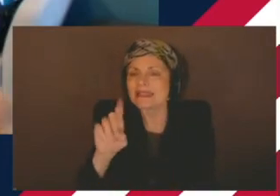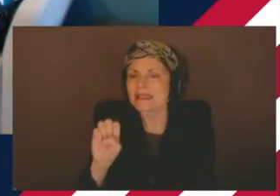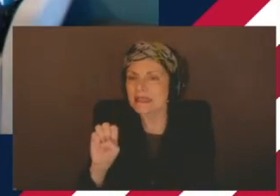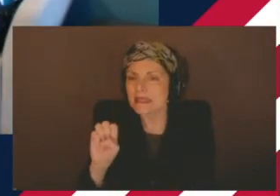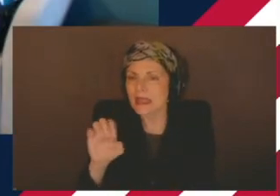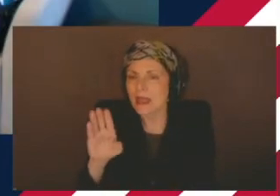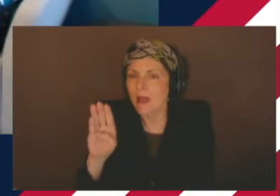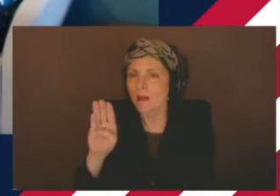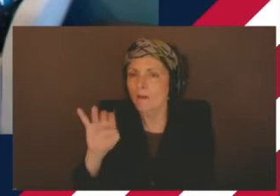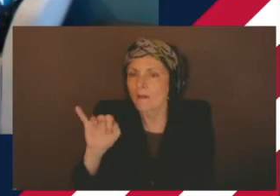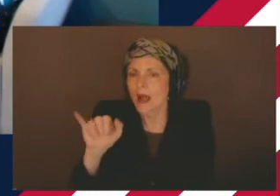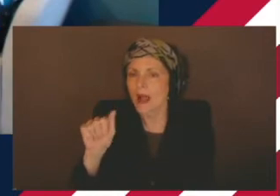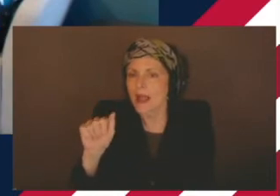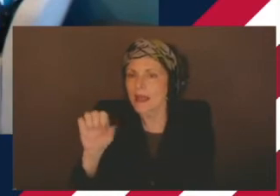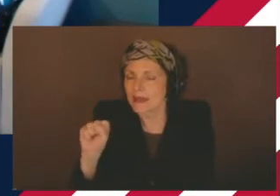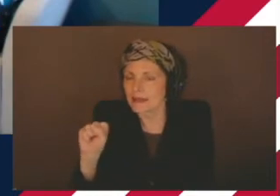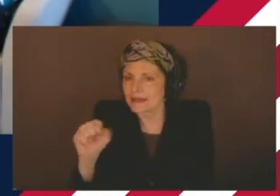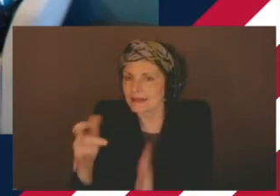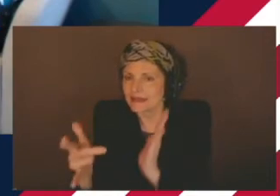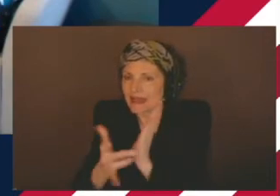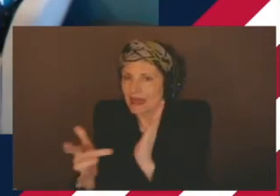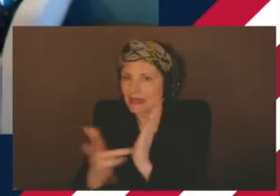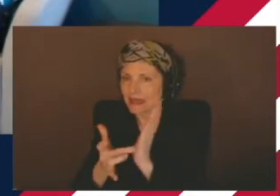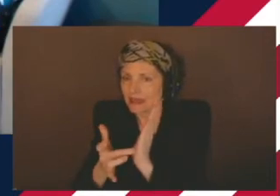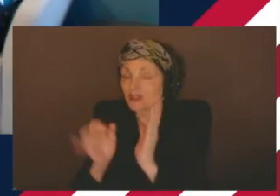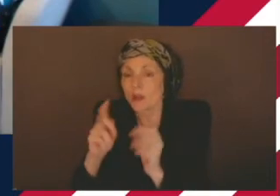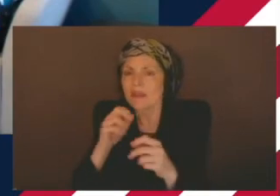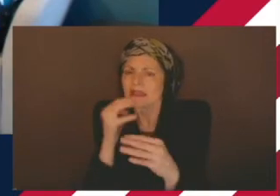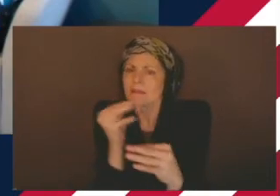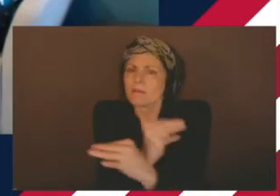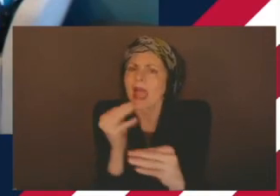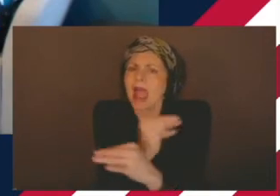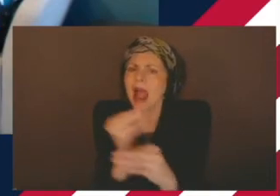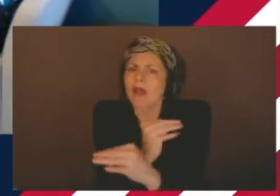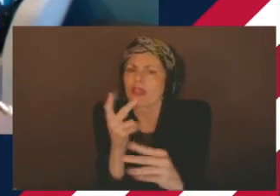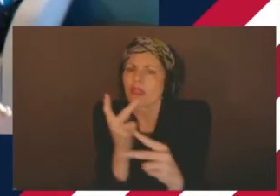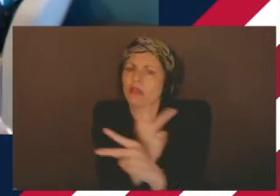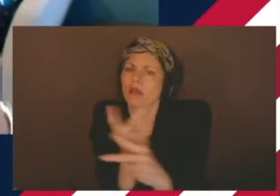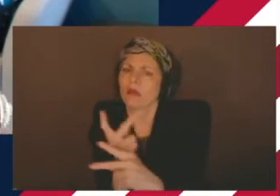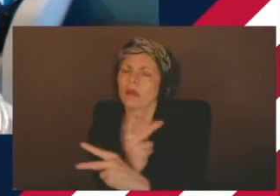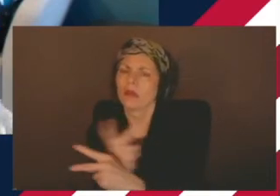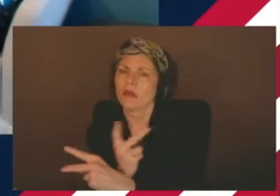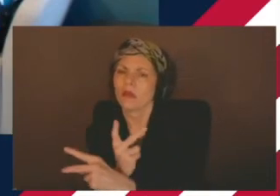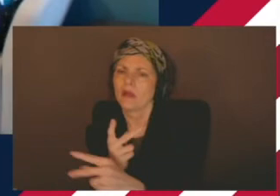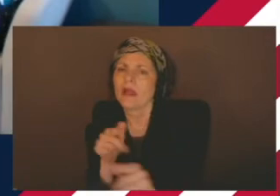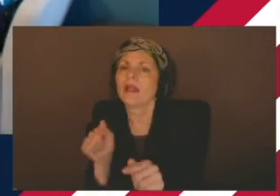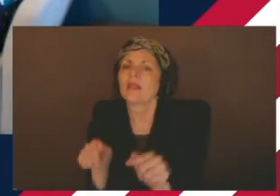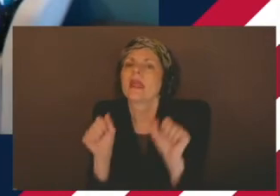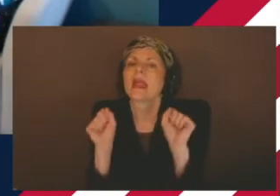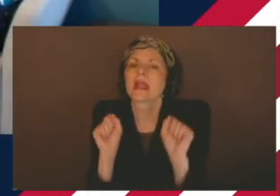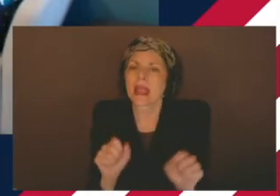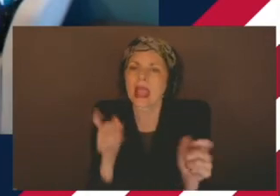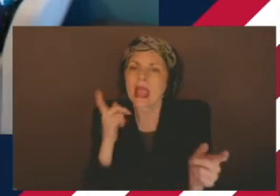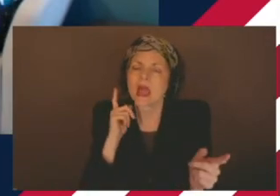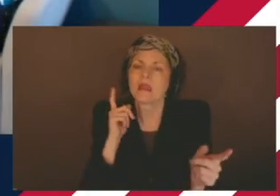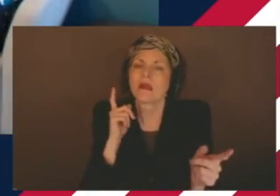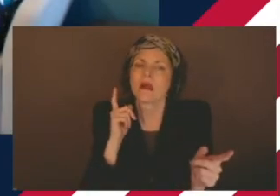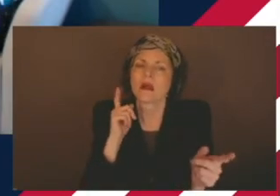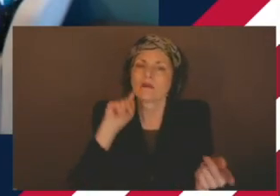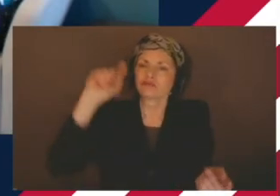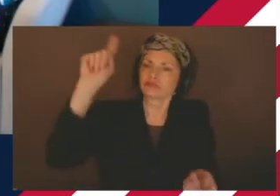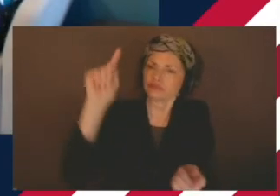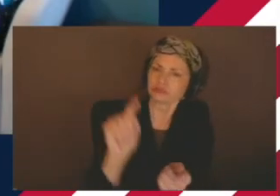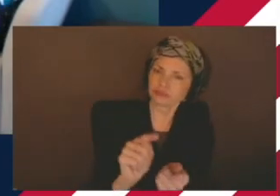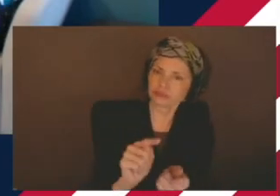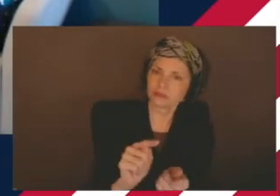are algorithmic-based mathematical formulas that can diminish or